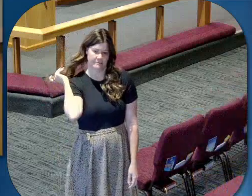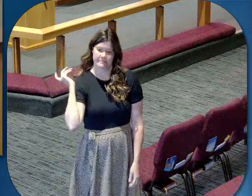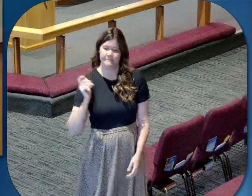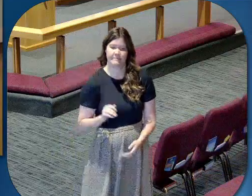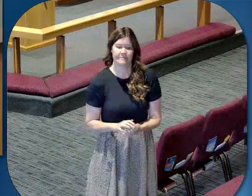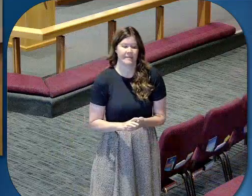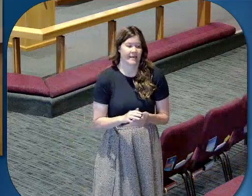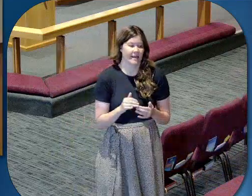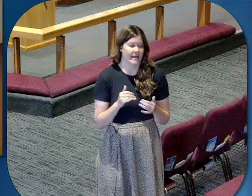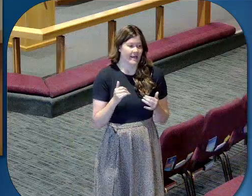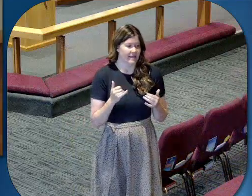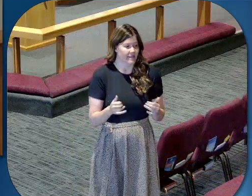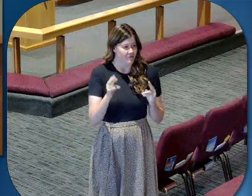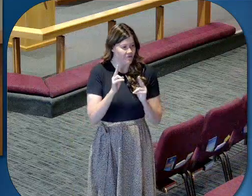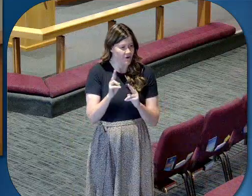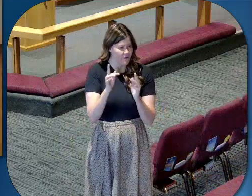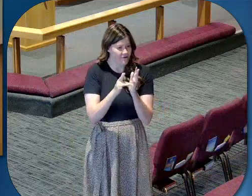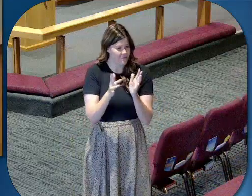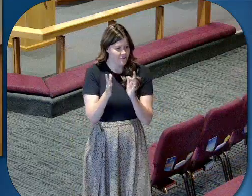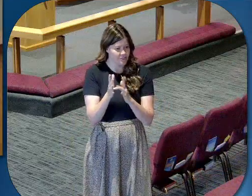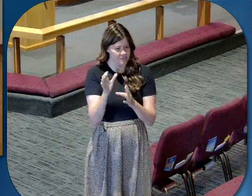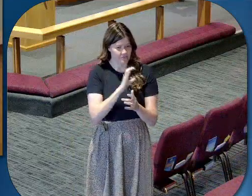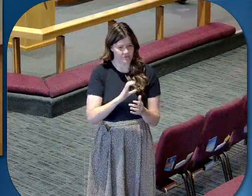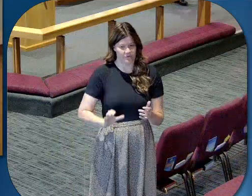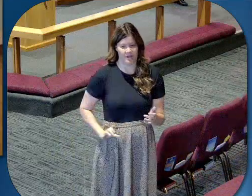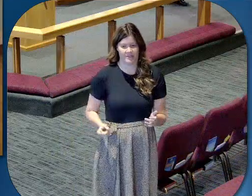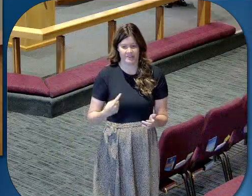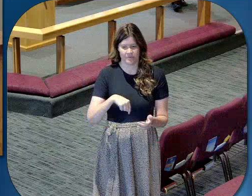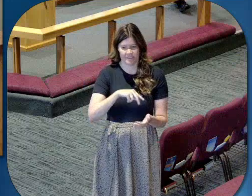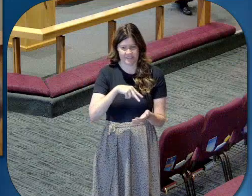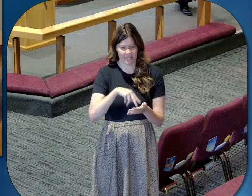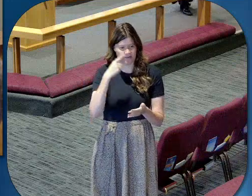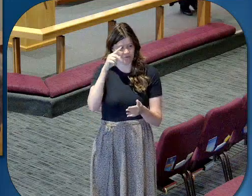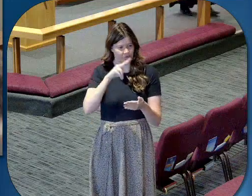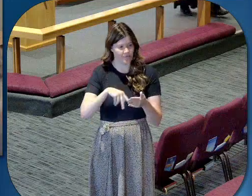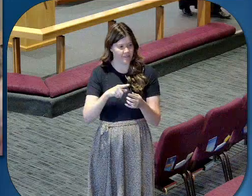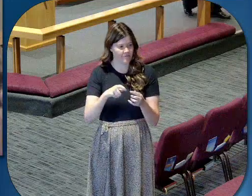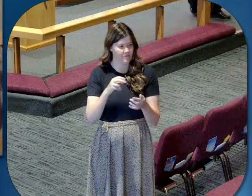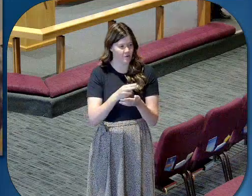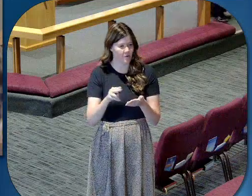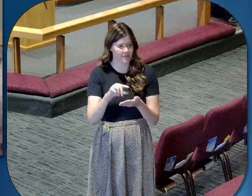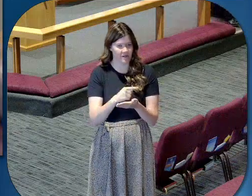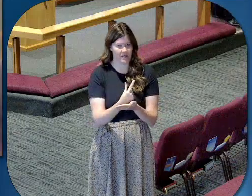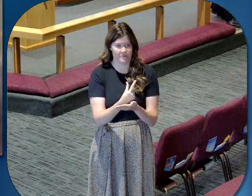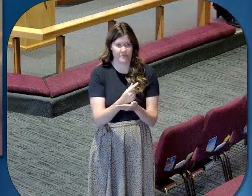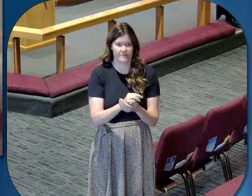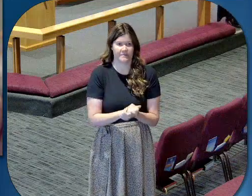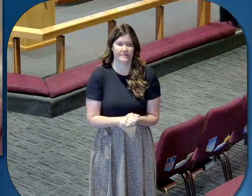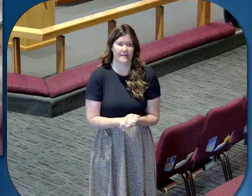And now, out of honor for Jesus, who is the Christ, we rise for the reading of the gospel.